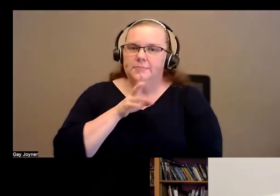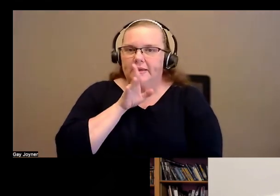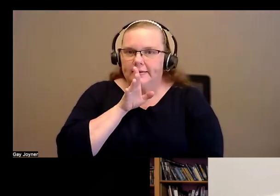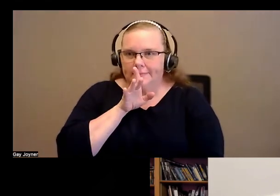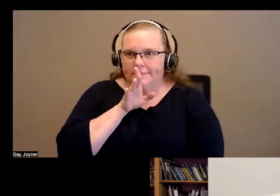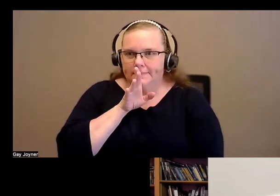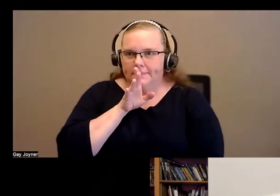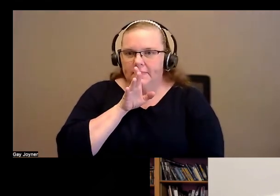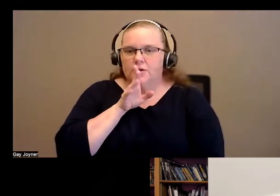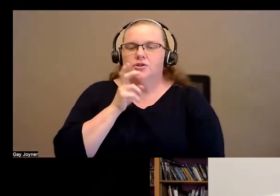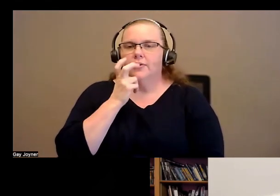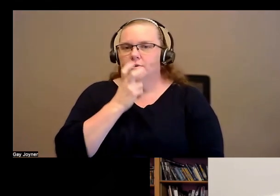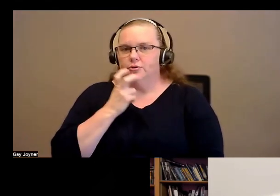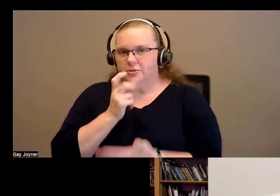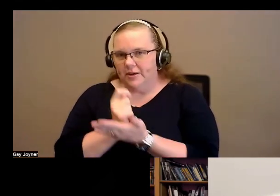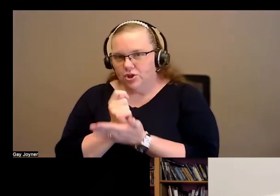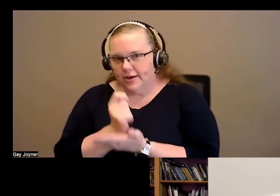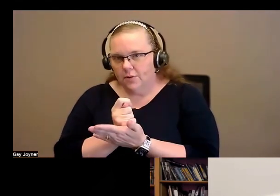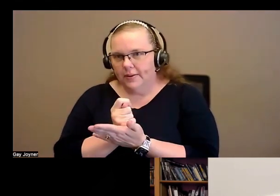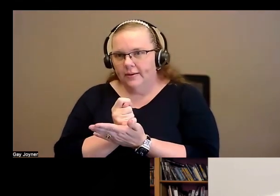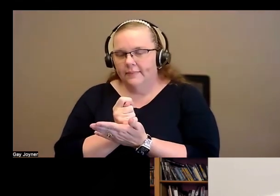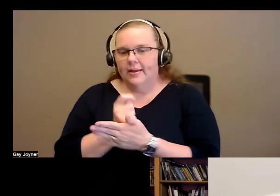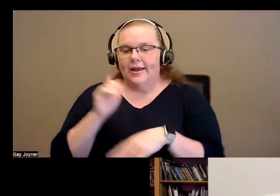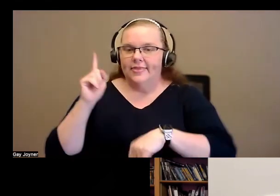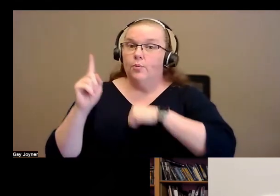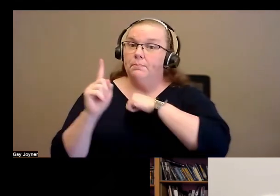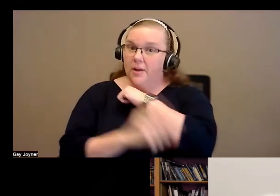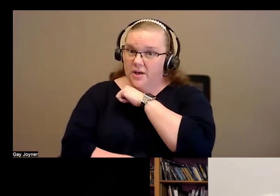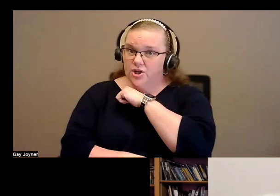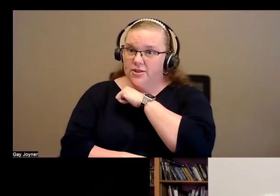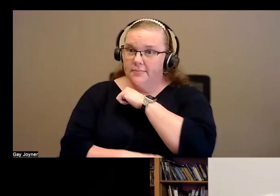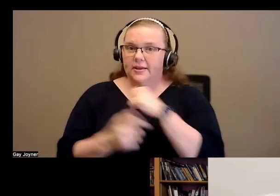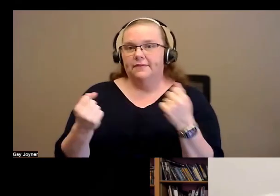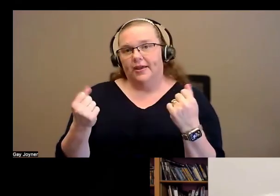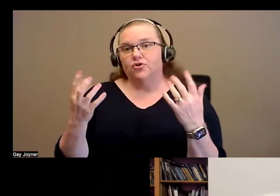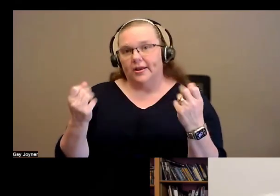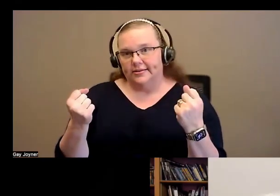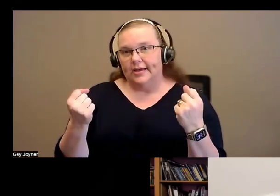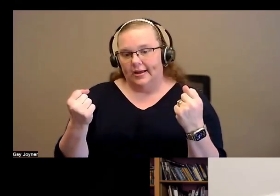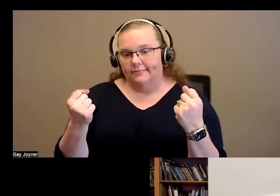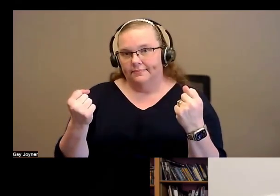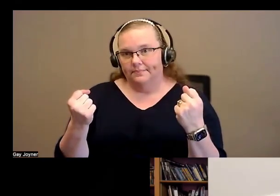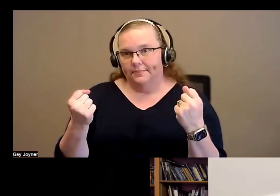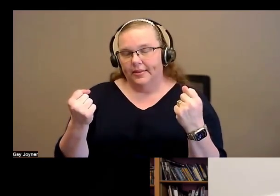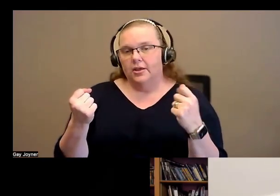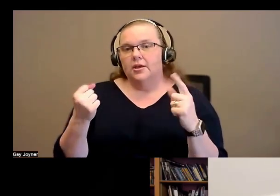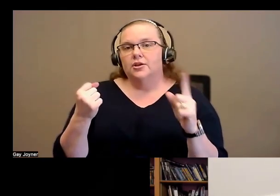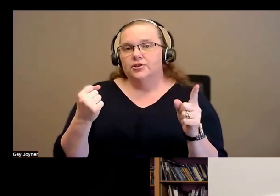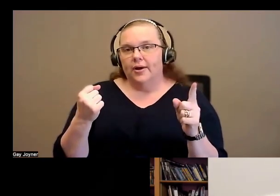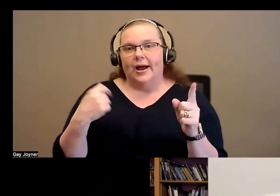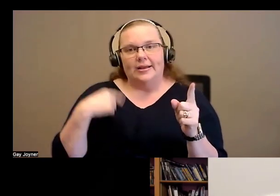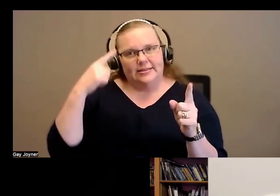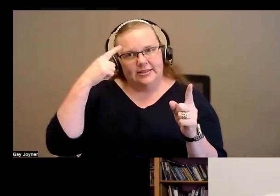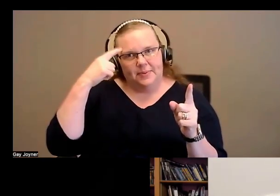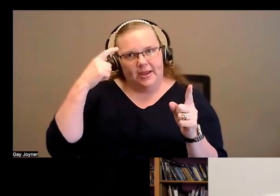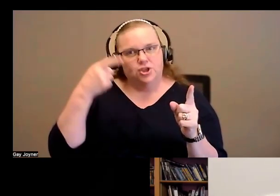to speak. So they would do speech therapy and they would punish them if they tried to sign. But then they